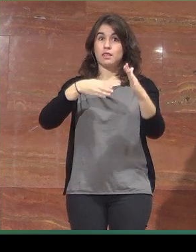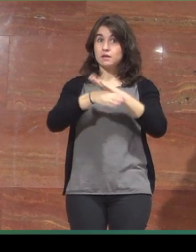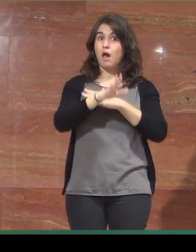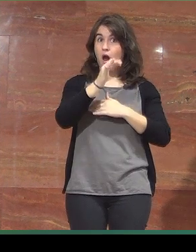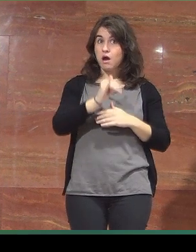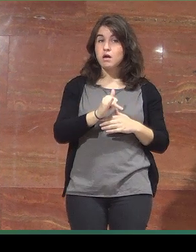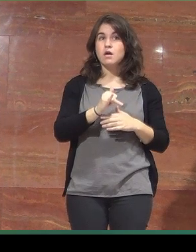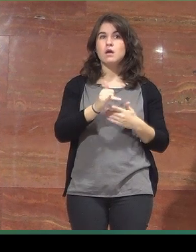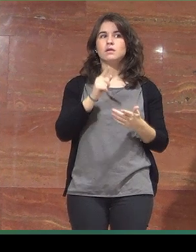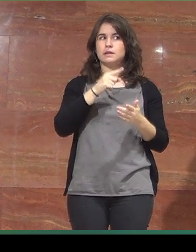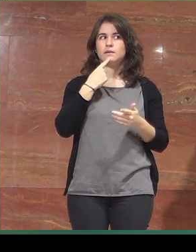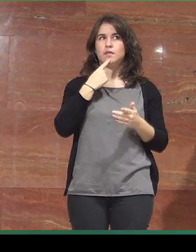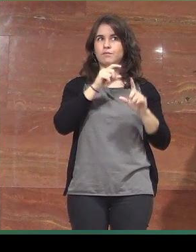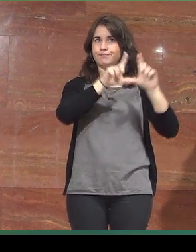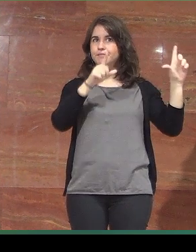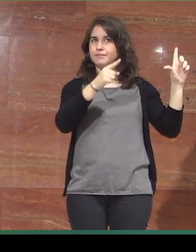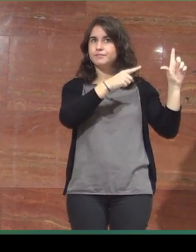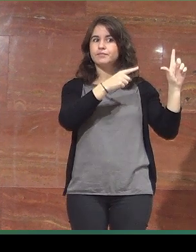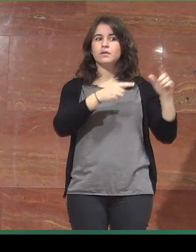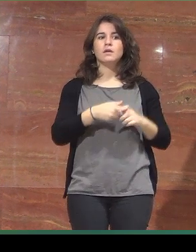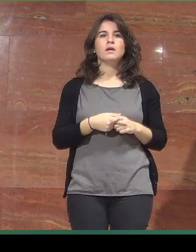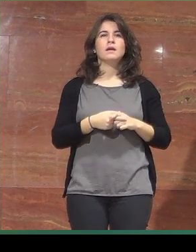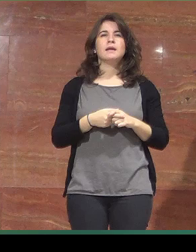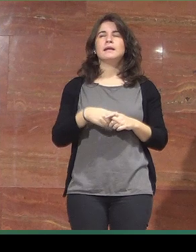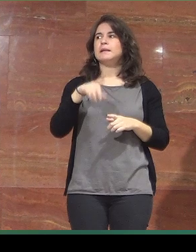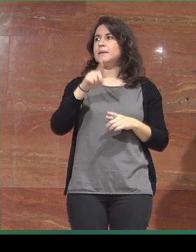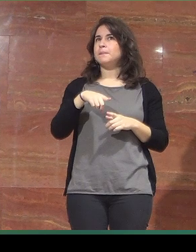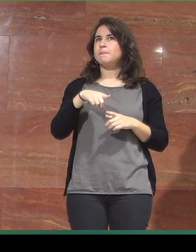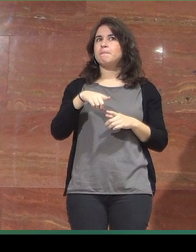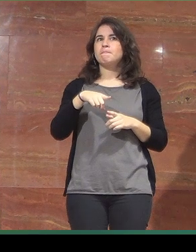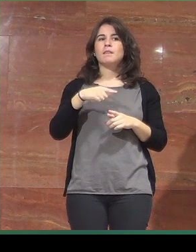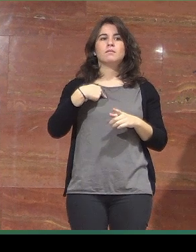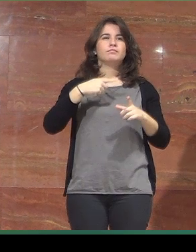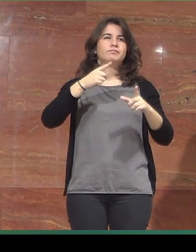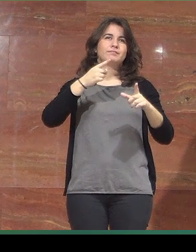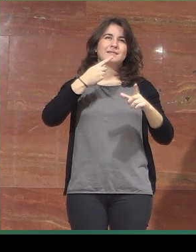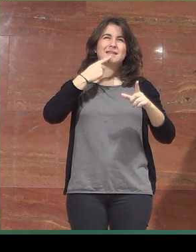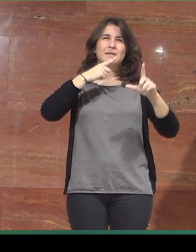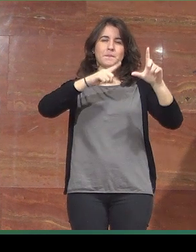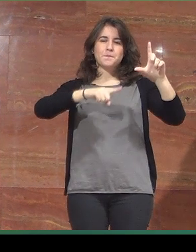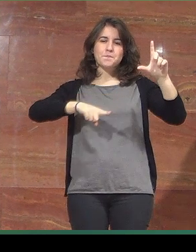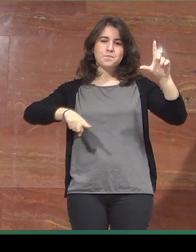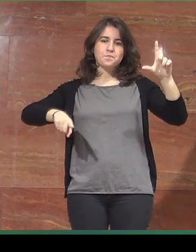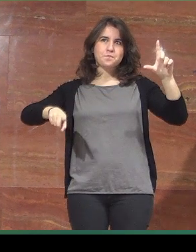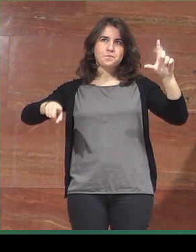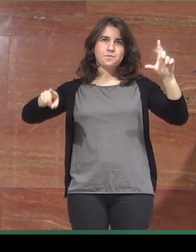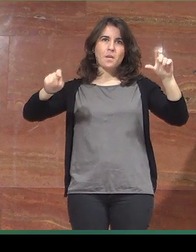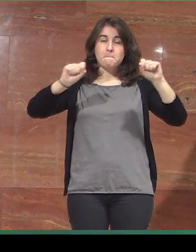to put a walk circle on the map so that people understood how far things were.